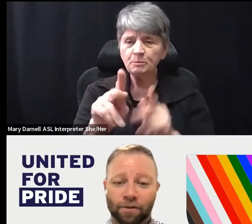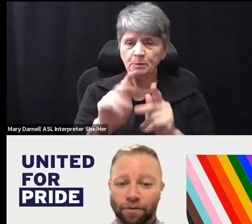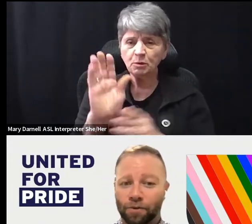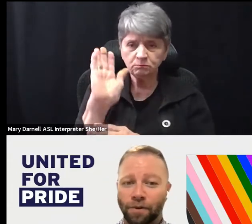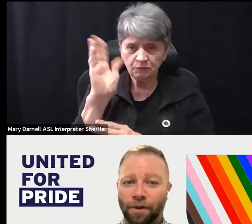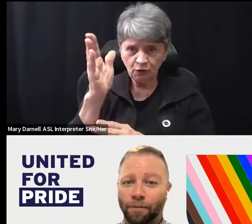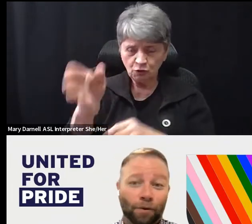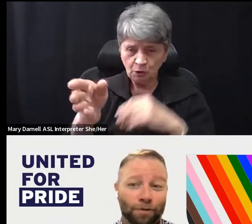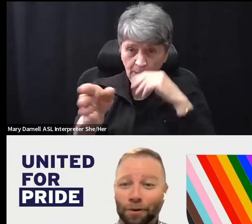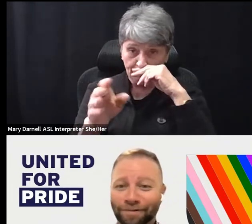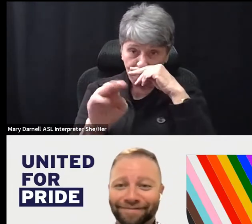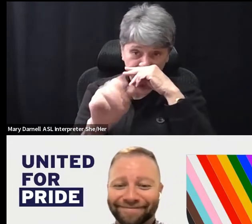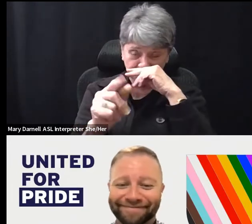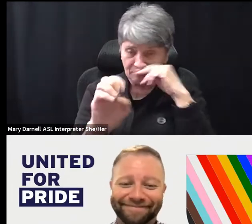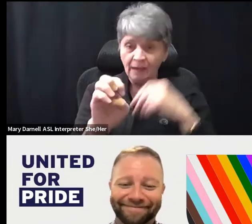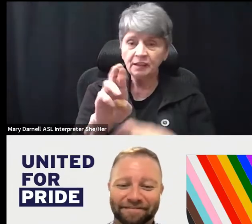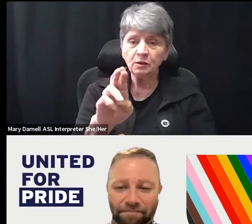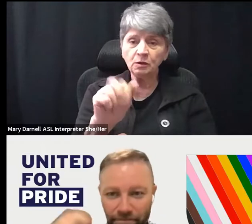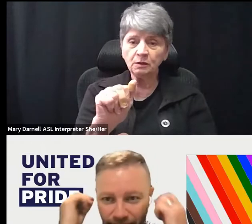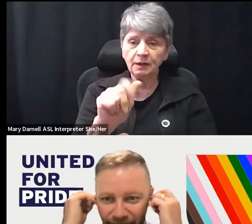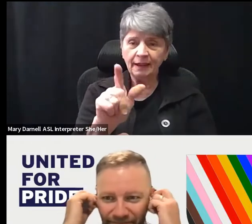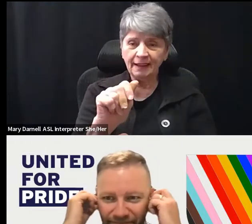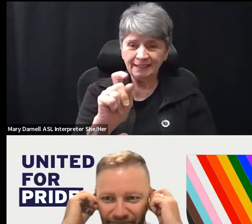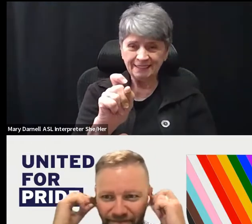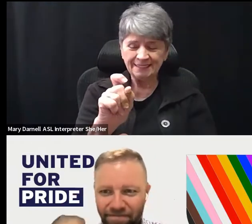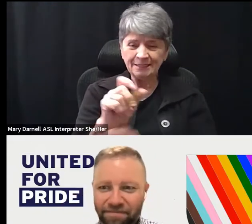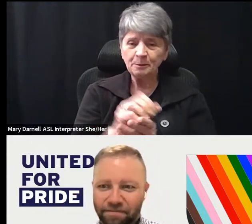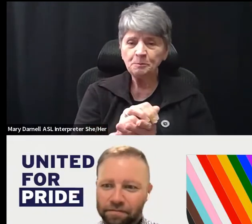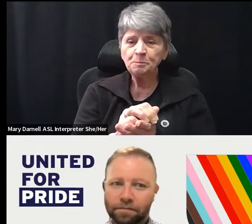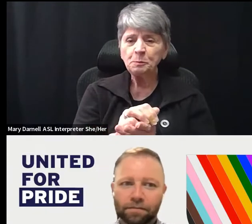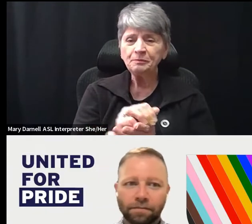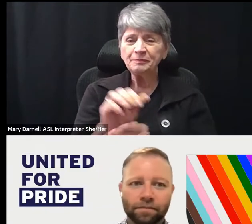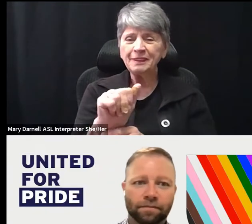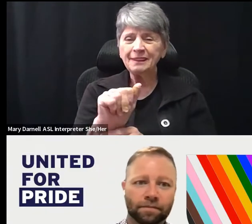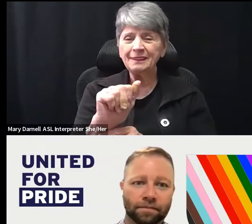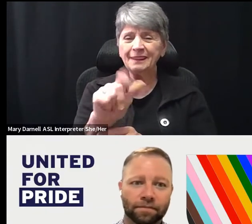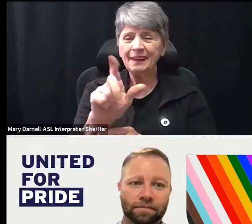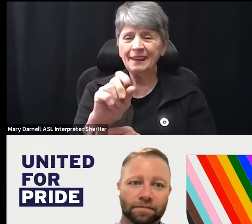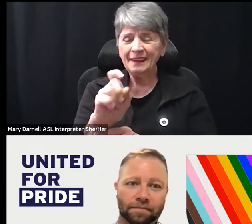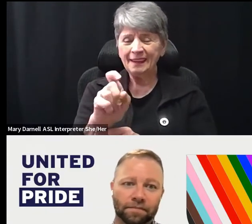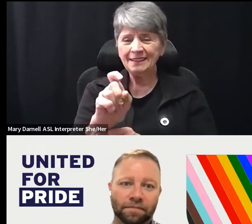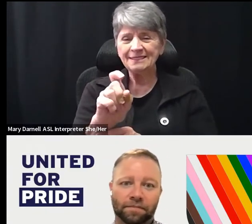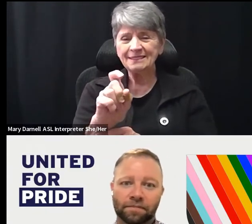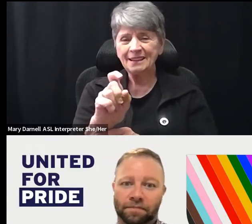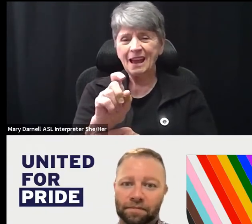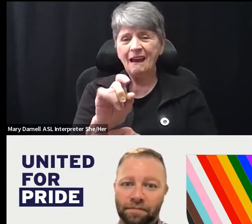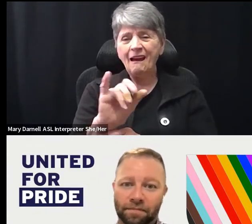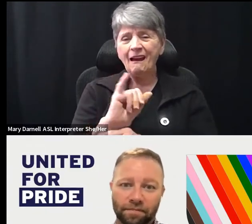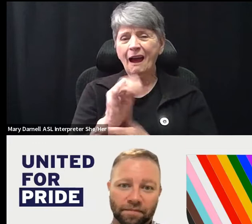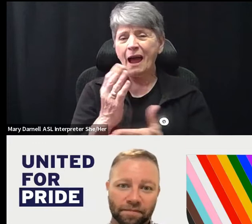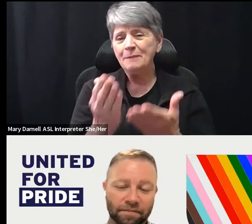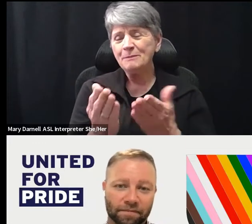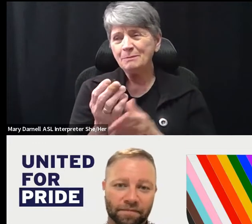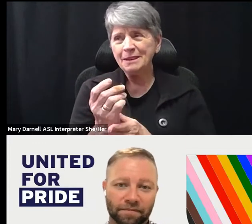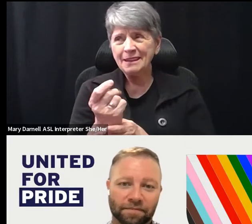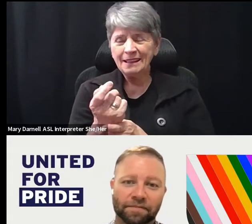Alex, either of you or both of you. Alex, do you want it? Sure, although I may be a little cagey in the